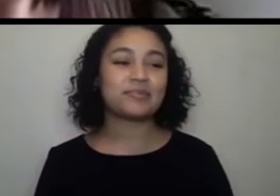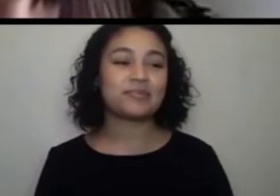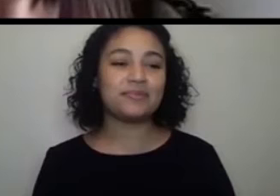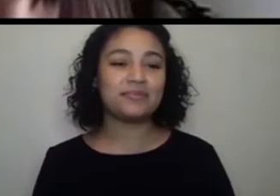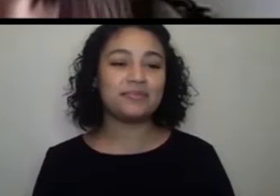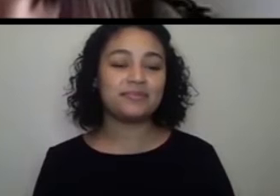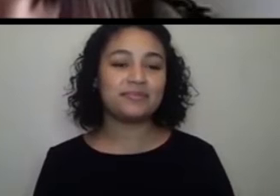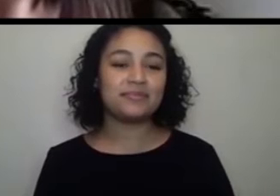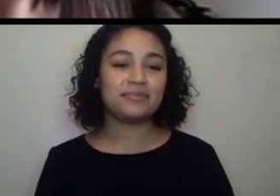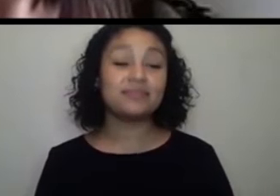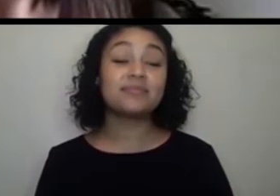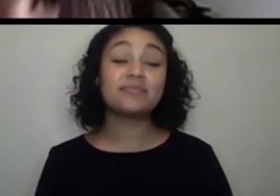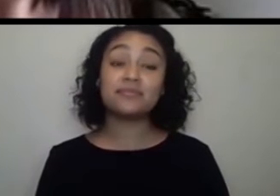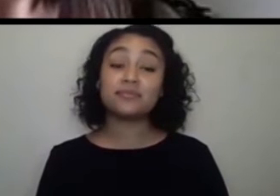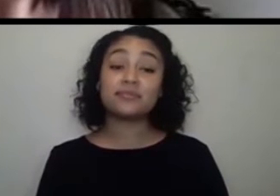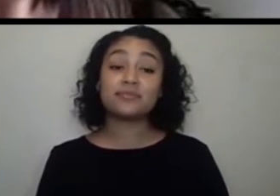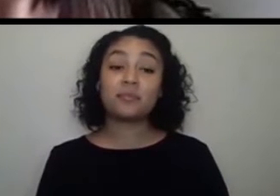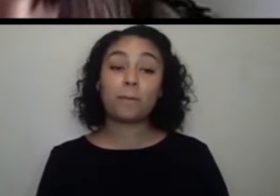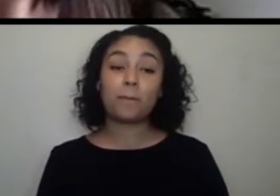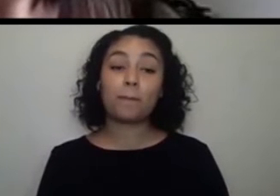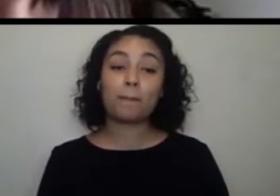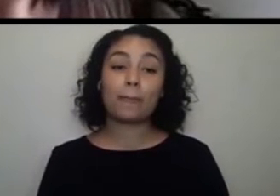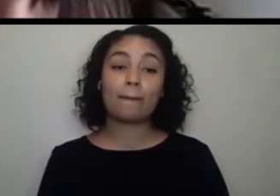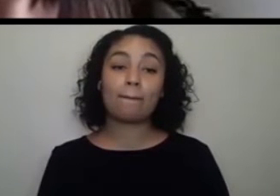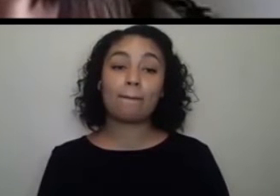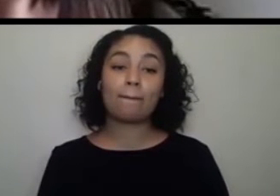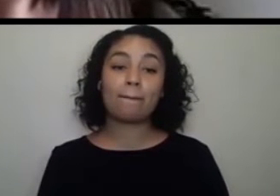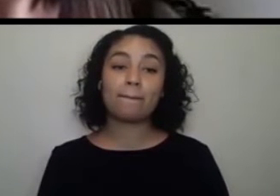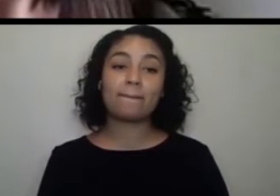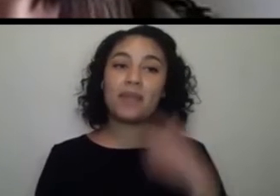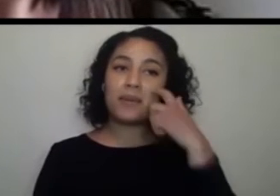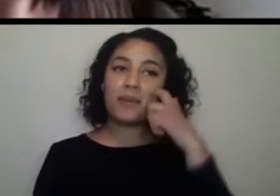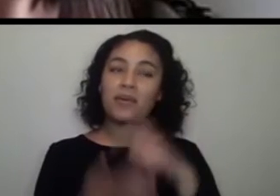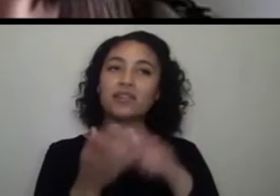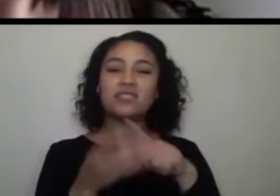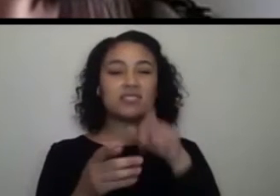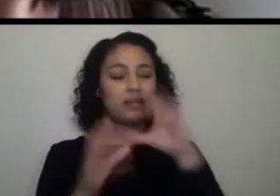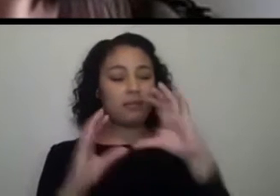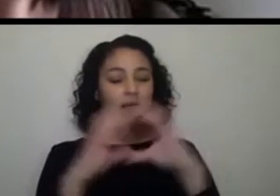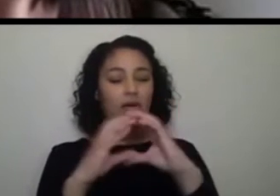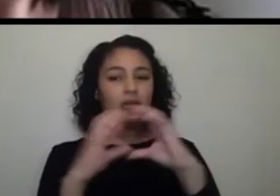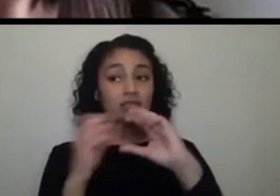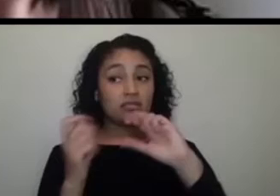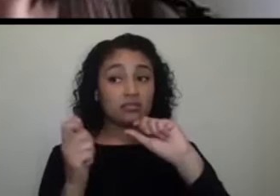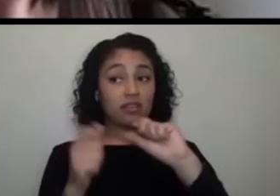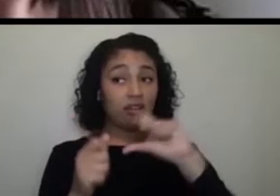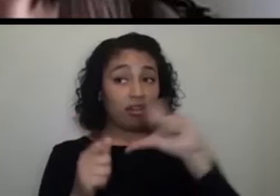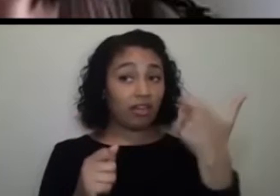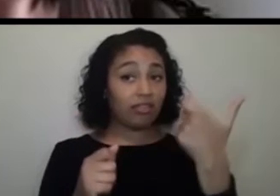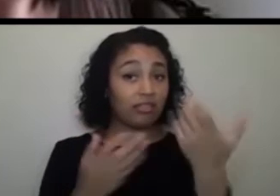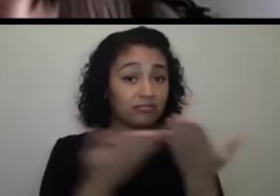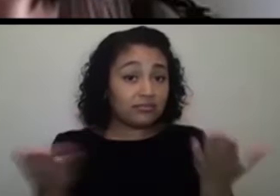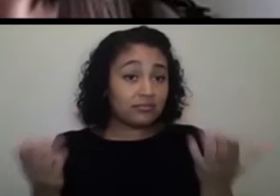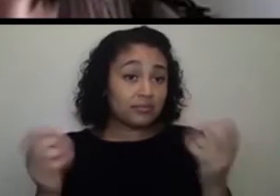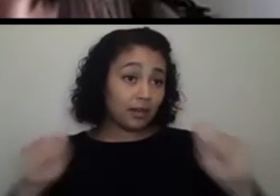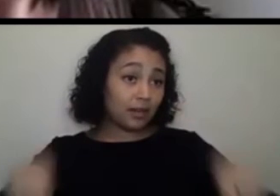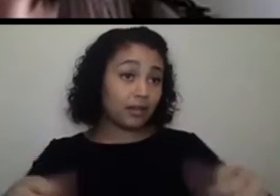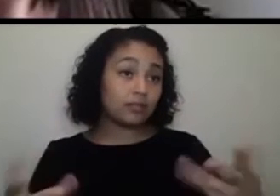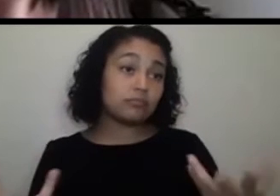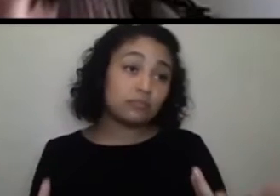Now you notice that I'm using a ball. What else can we change? Well, it has to. The object has to